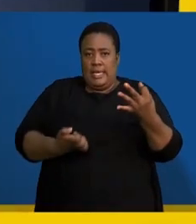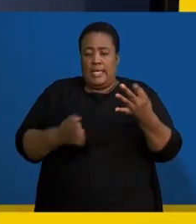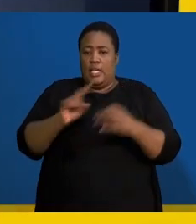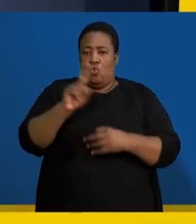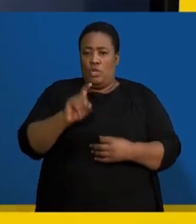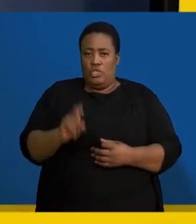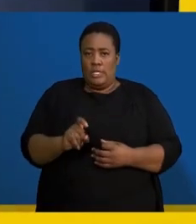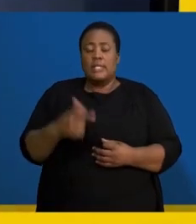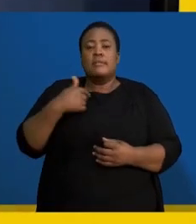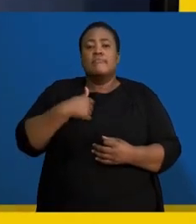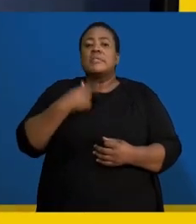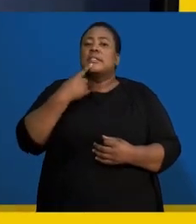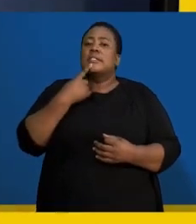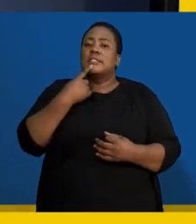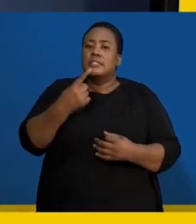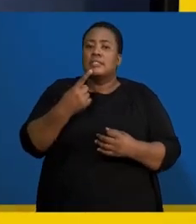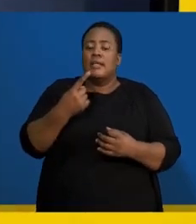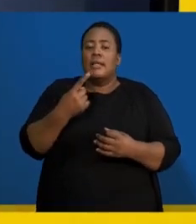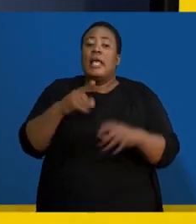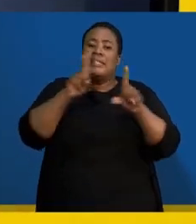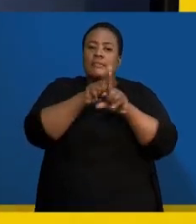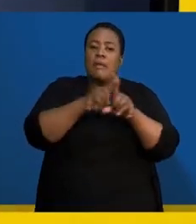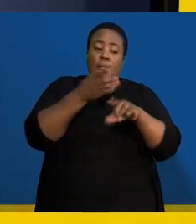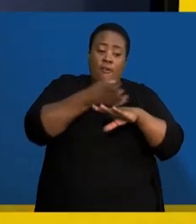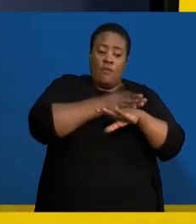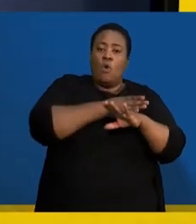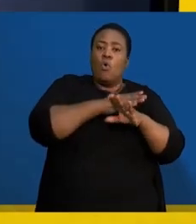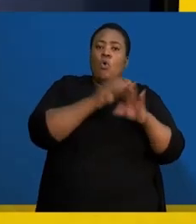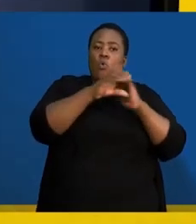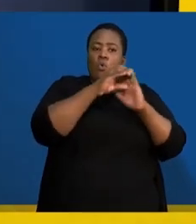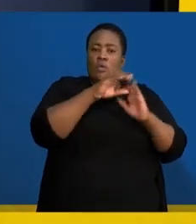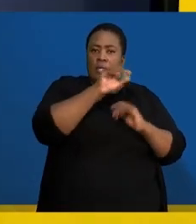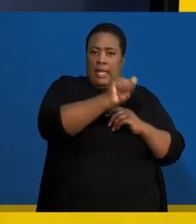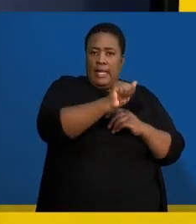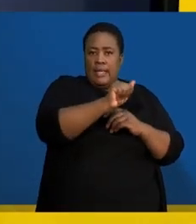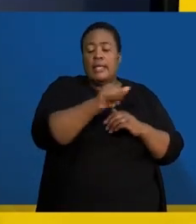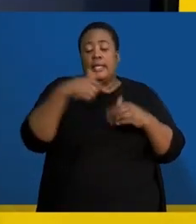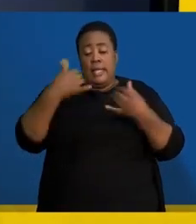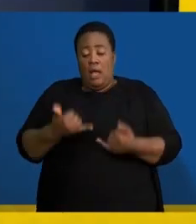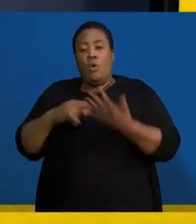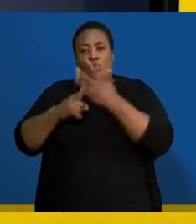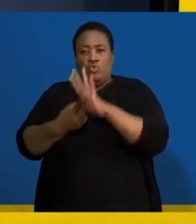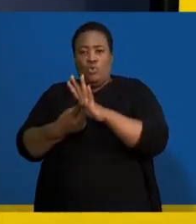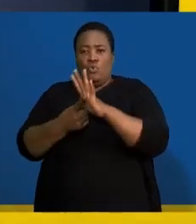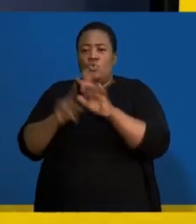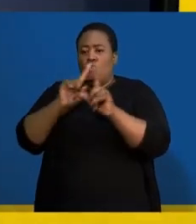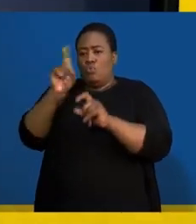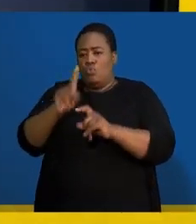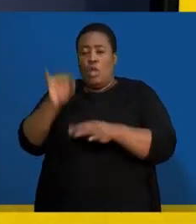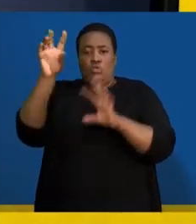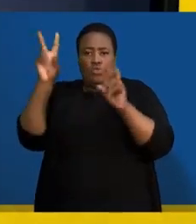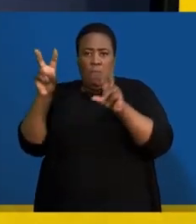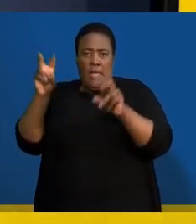as I did with Section A, I'm going to show you the different topics that are contained in Section B. That is